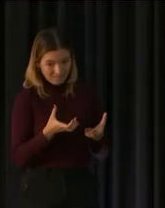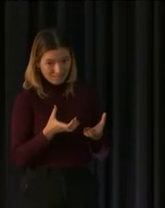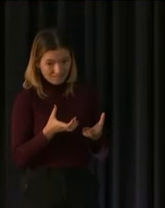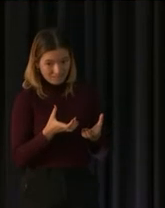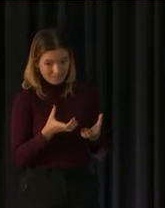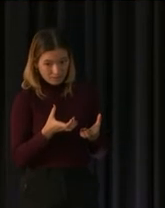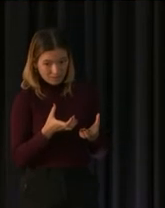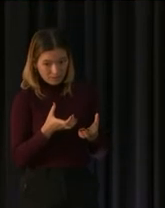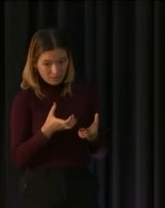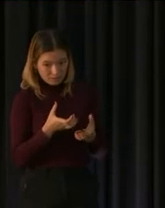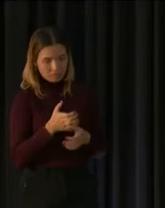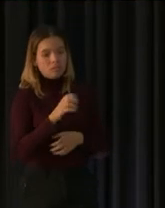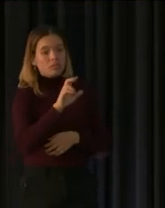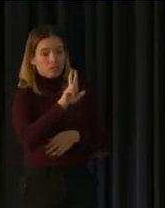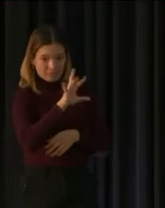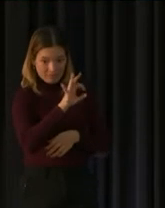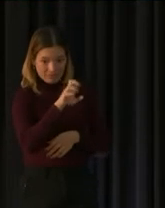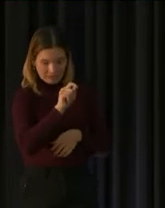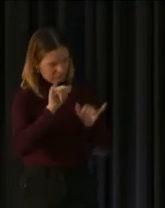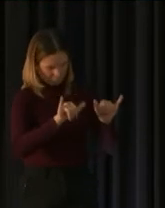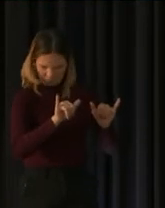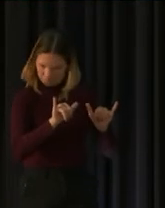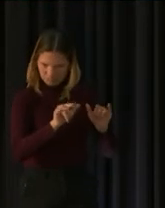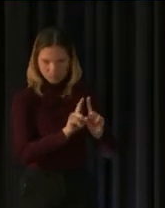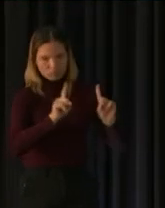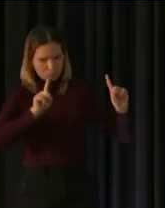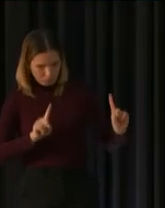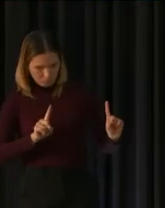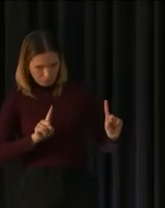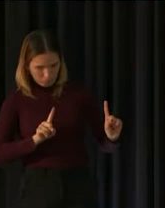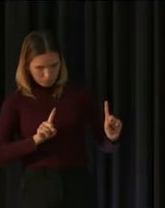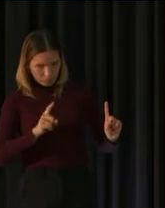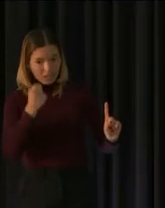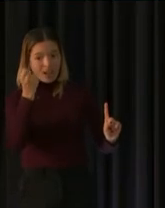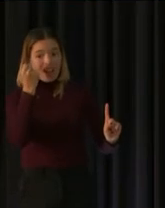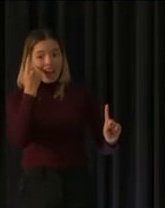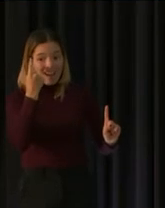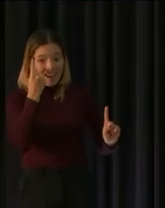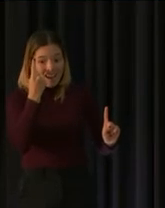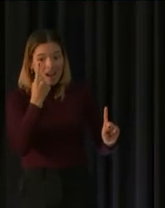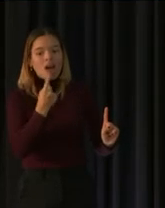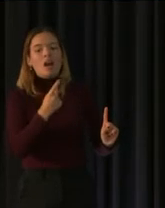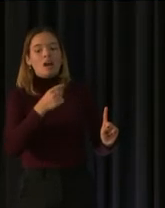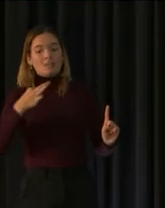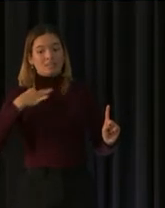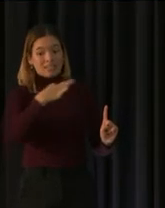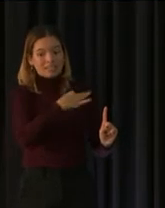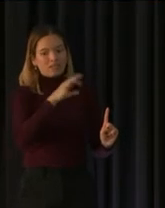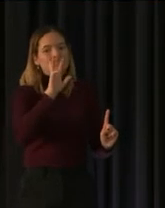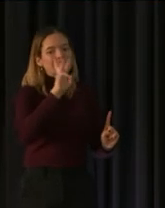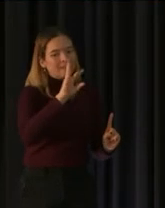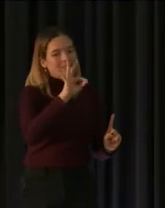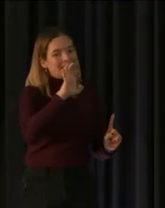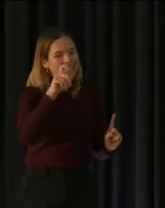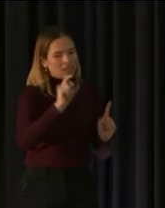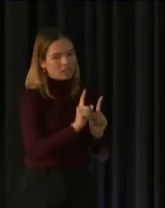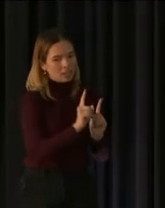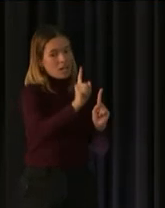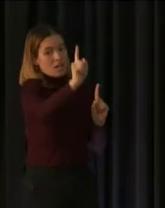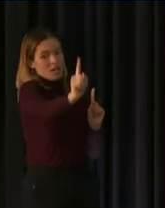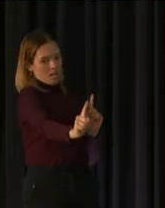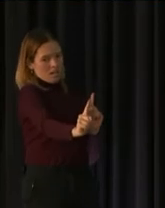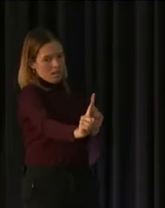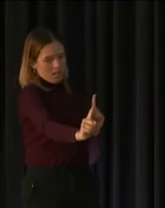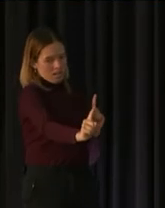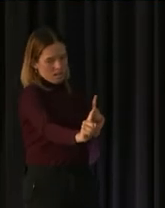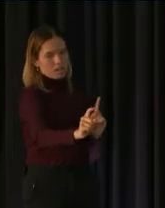distancing, and then 6 feet between student and staff. And then option B, where we're not able to 100% do the 3